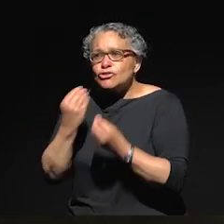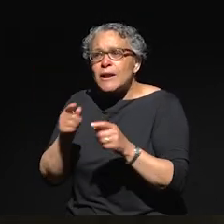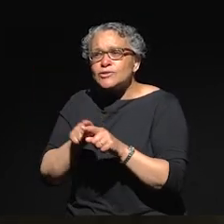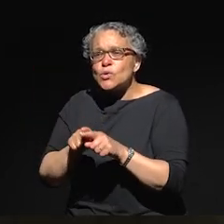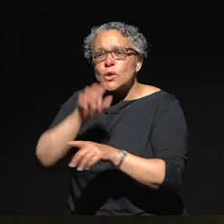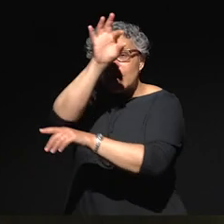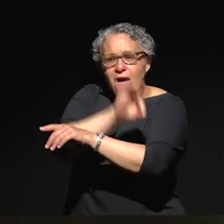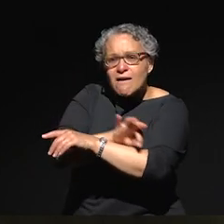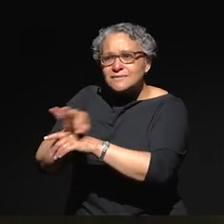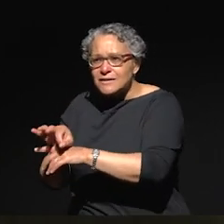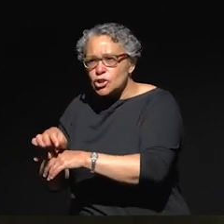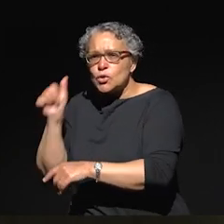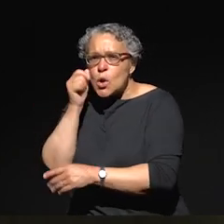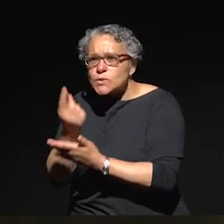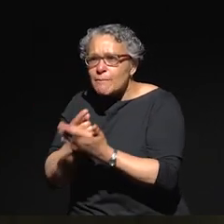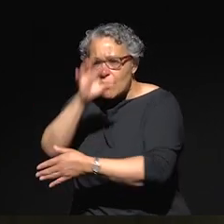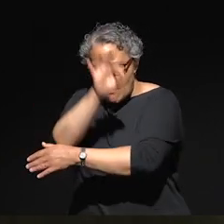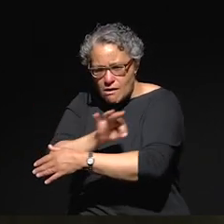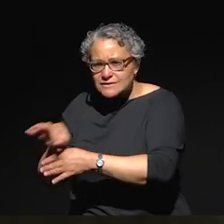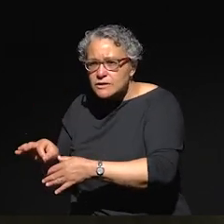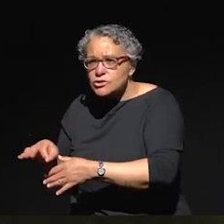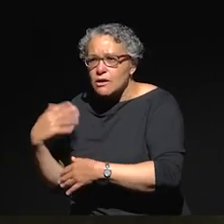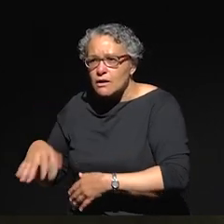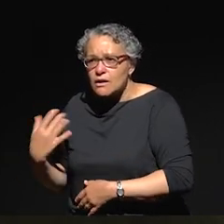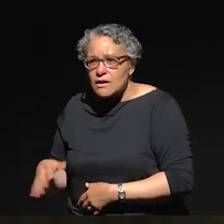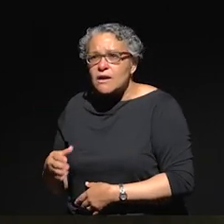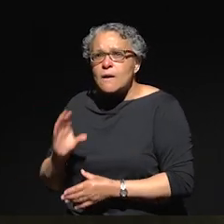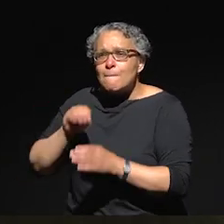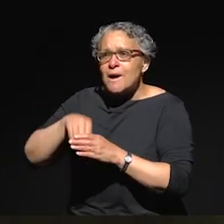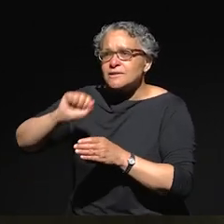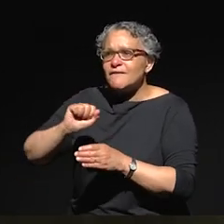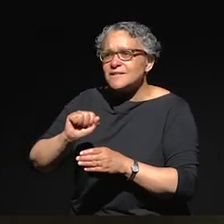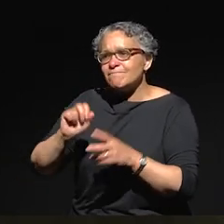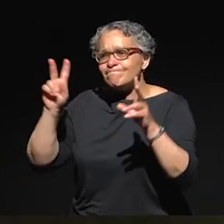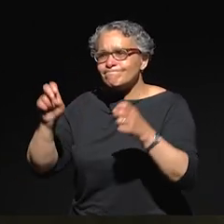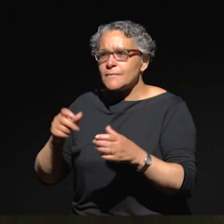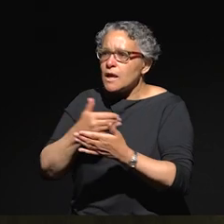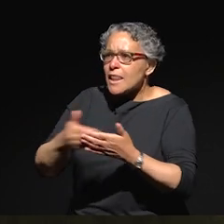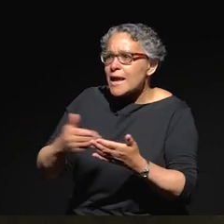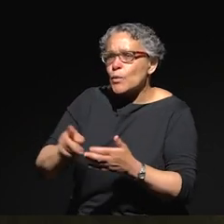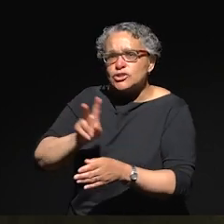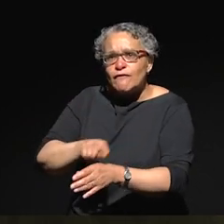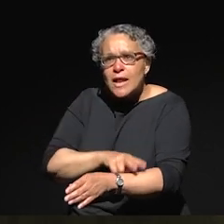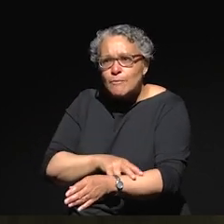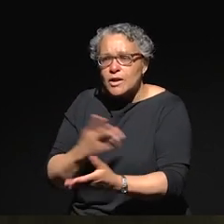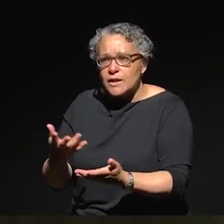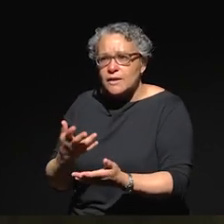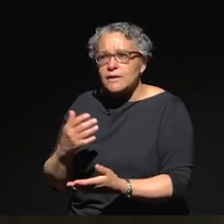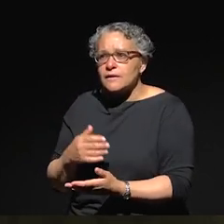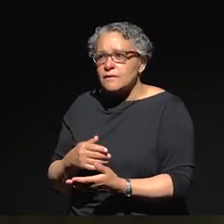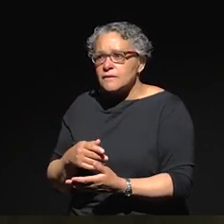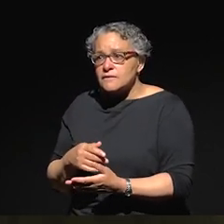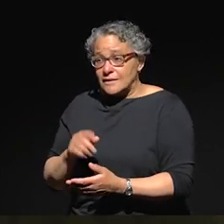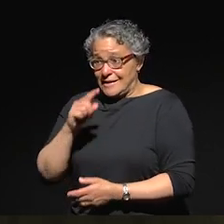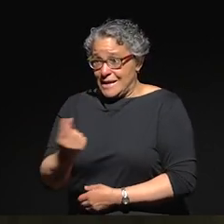architectural knowledge. He knows about architecture very early on, and it's really part of his vocabulary. Architecture, even though he doesn't